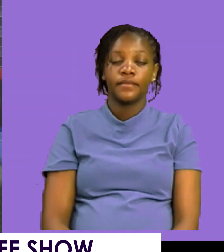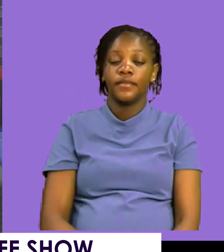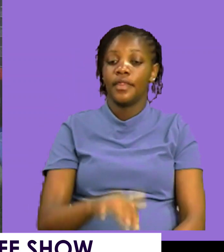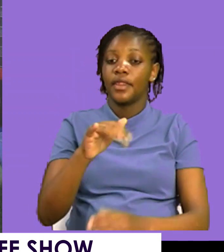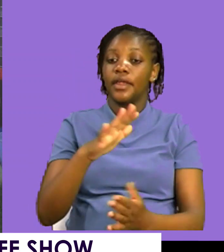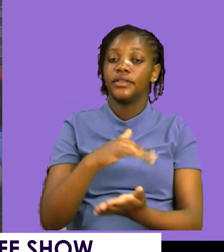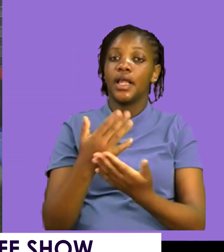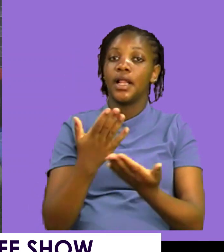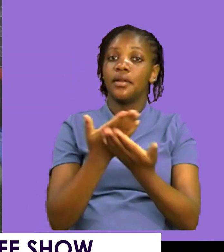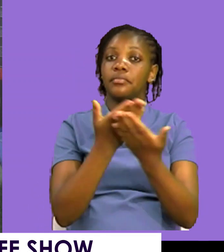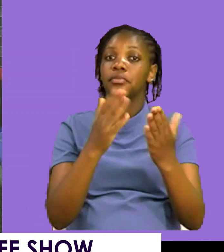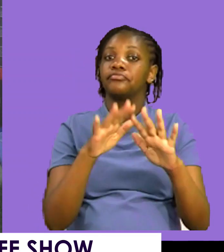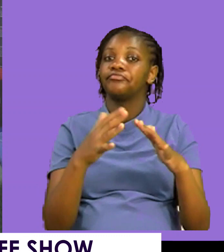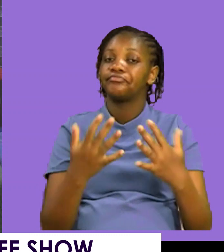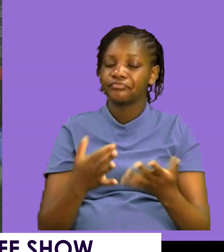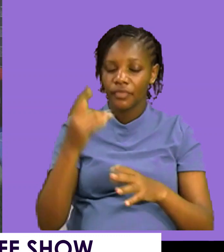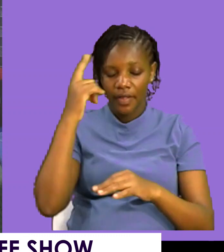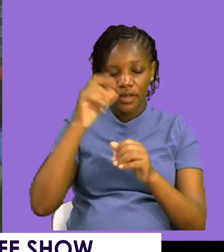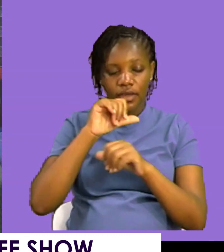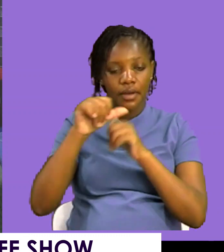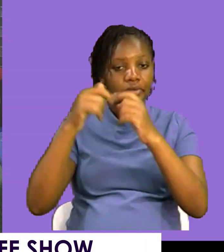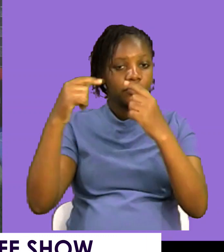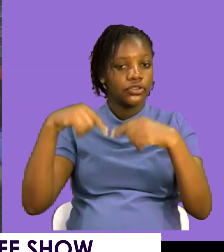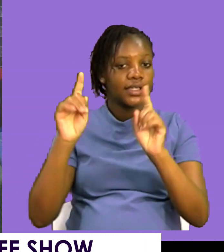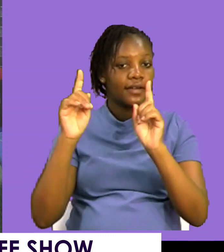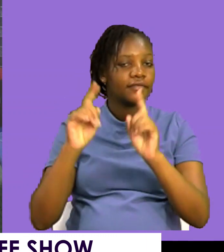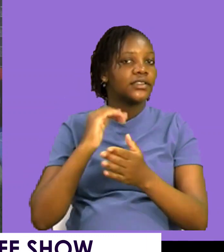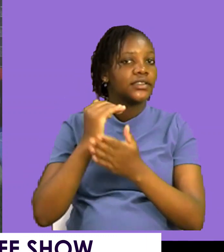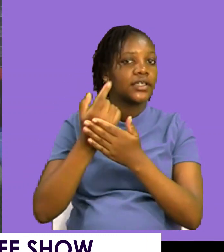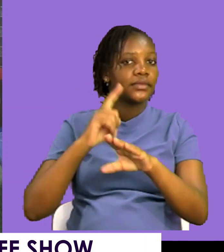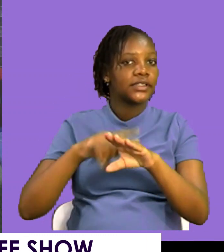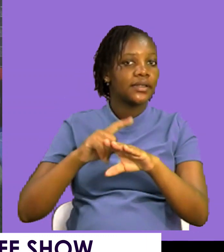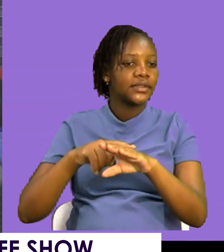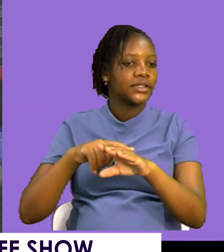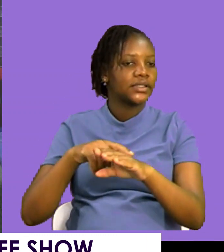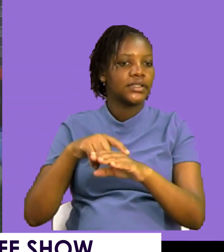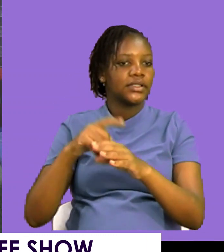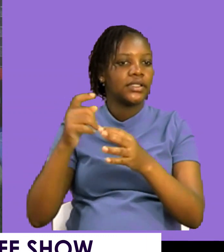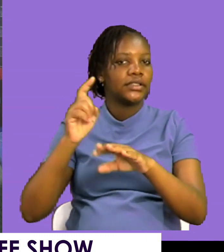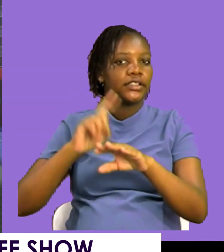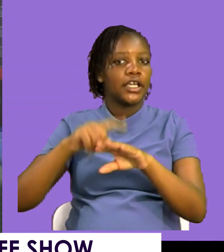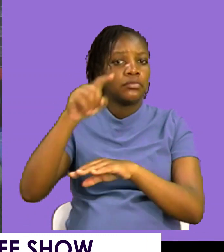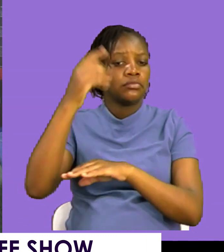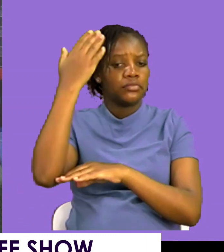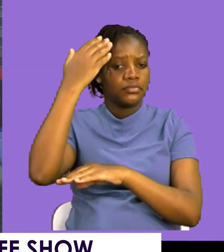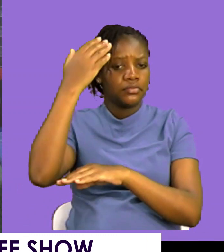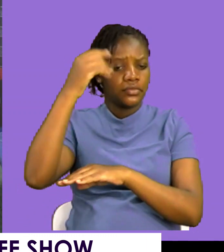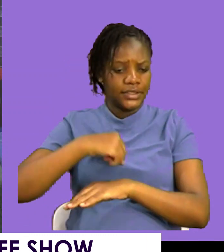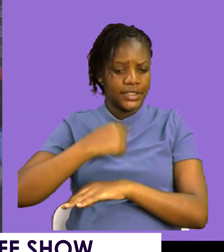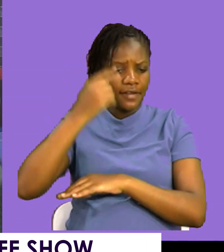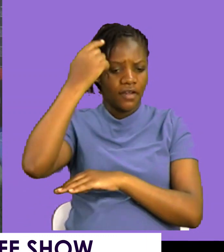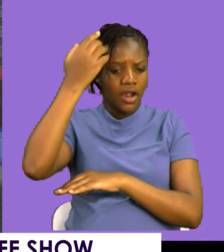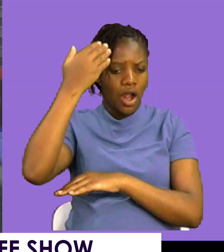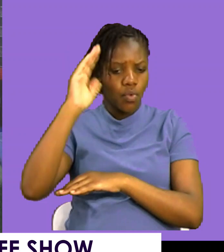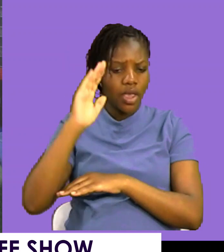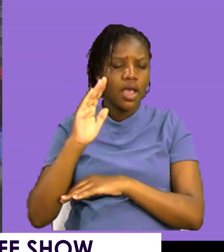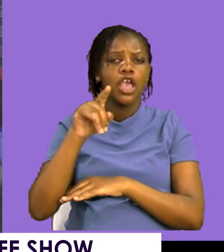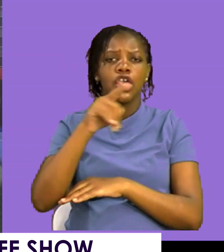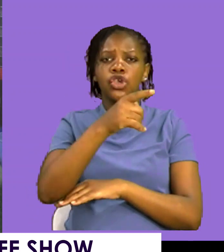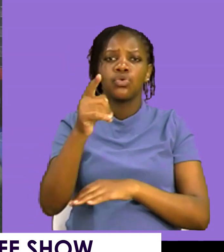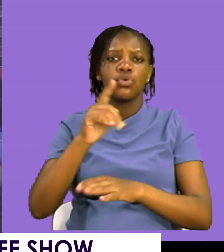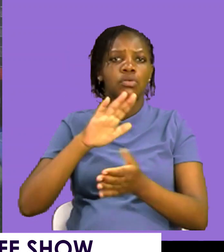you to think about yourself. Sometimes when you are self-aware, you